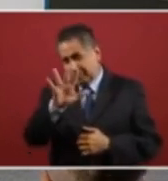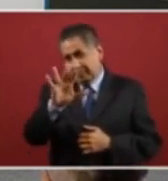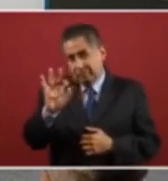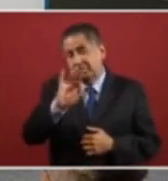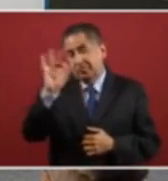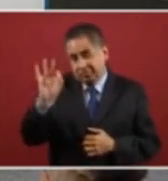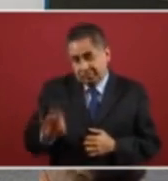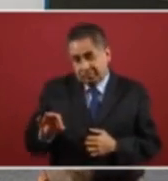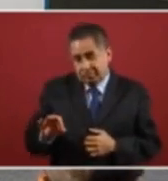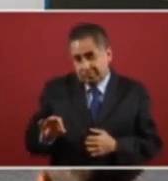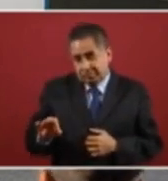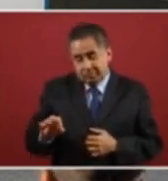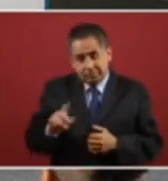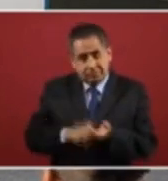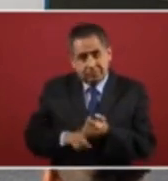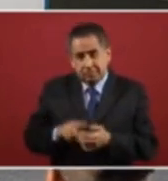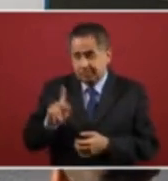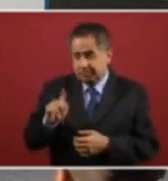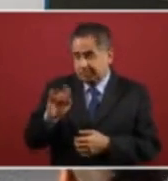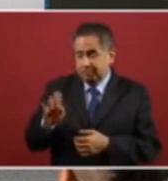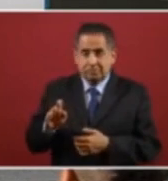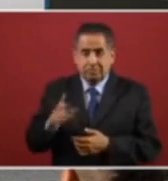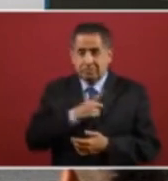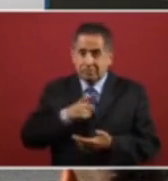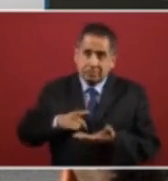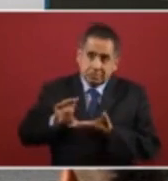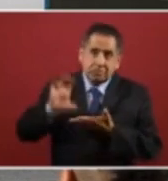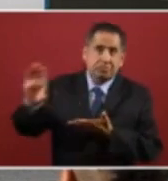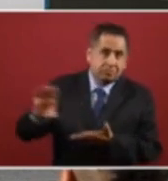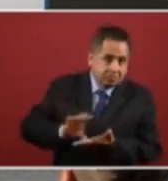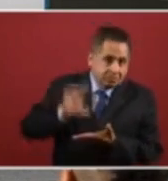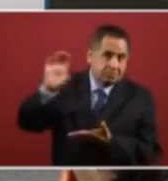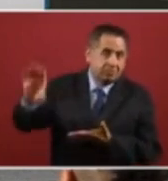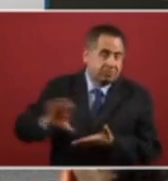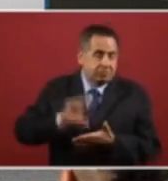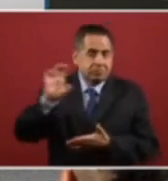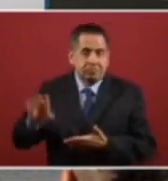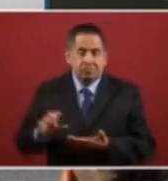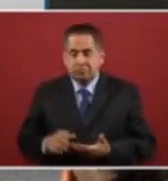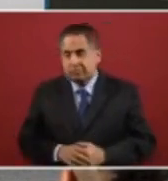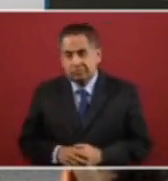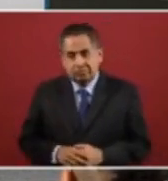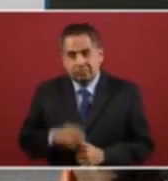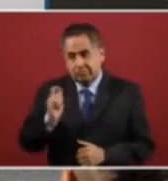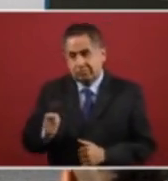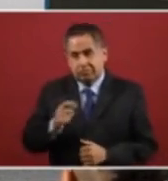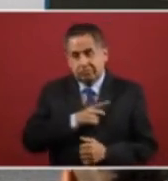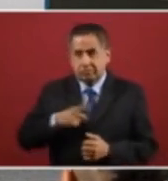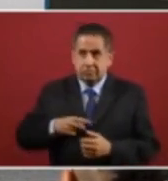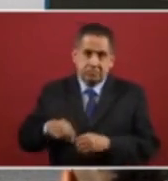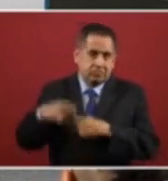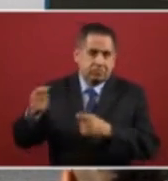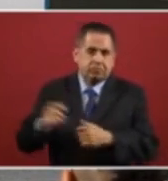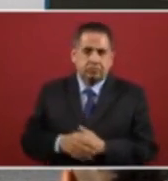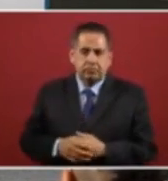We're talking about 45% of the starting.